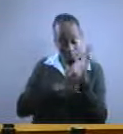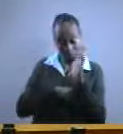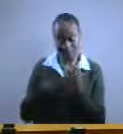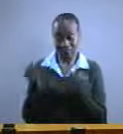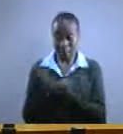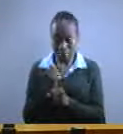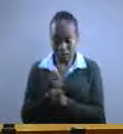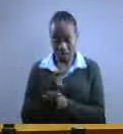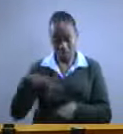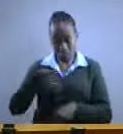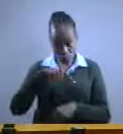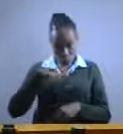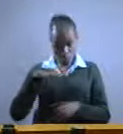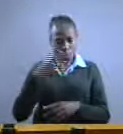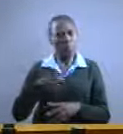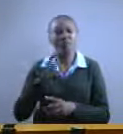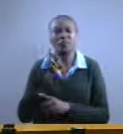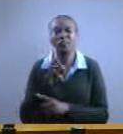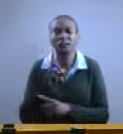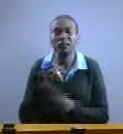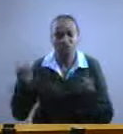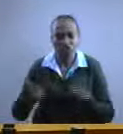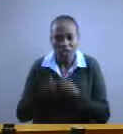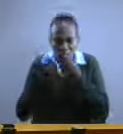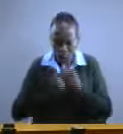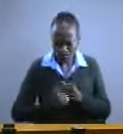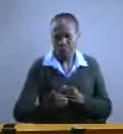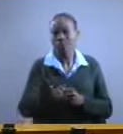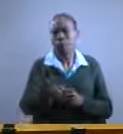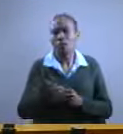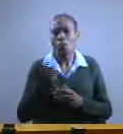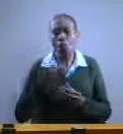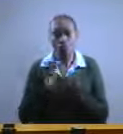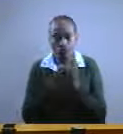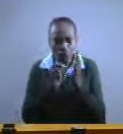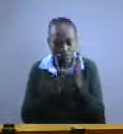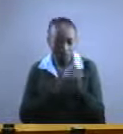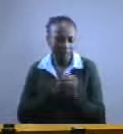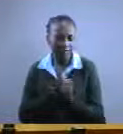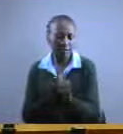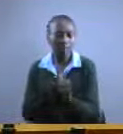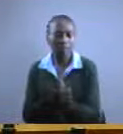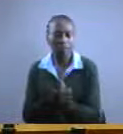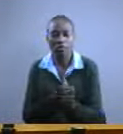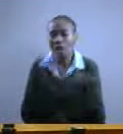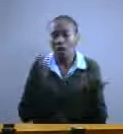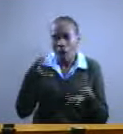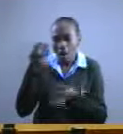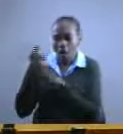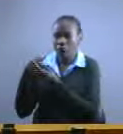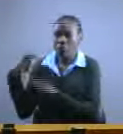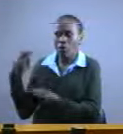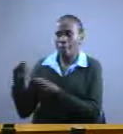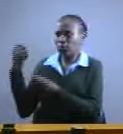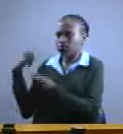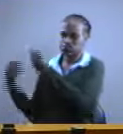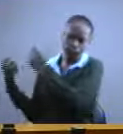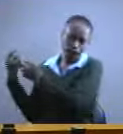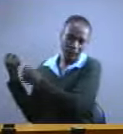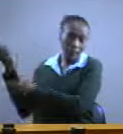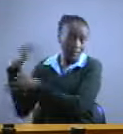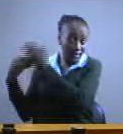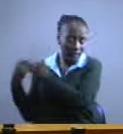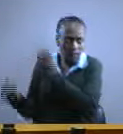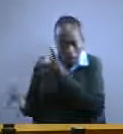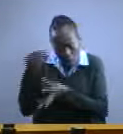with the challenges of driving forward regulatory reforms, taking in lessons from the past and current